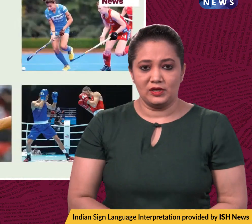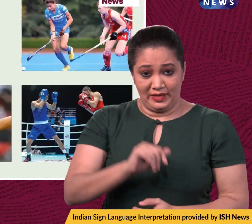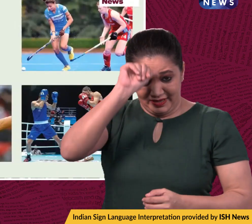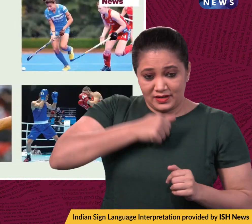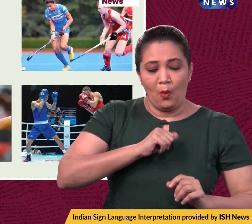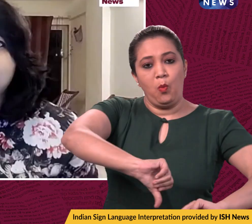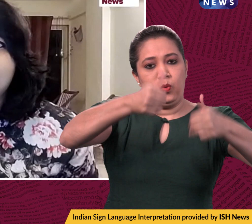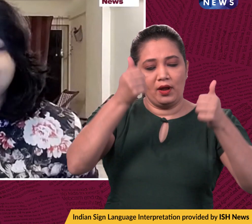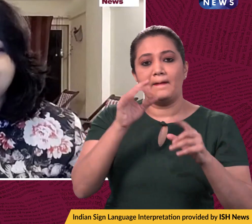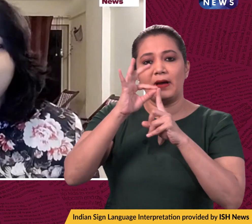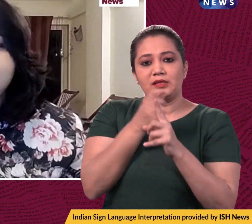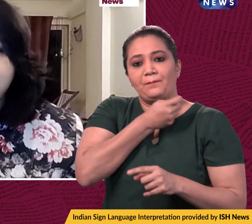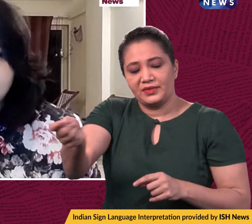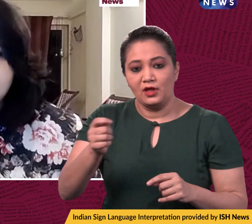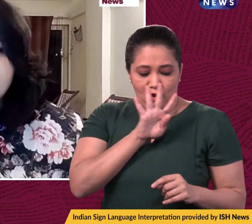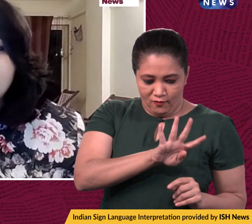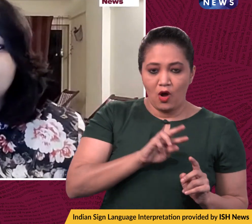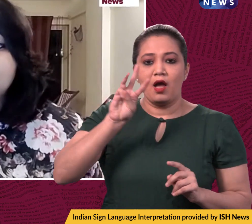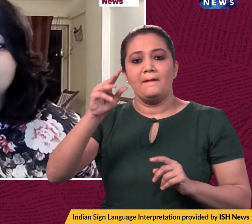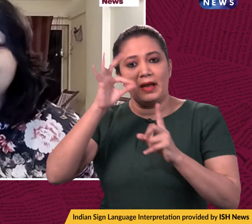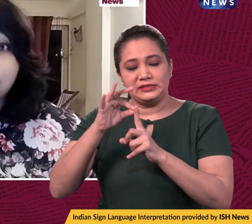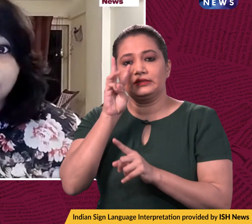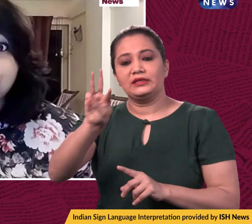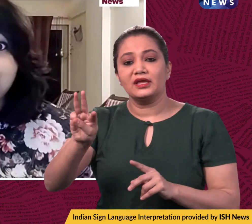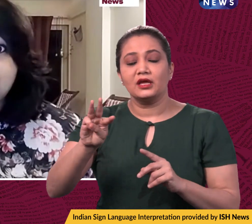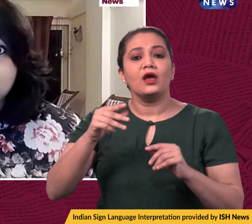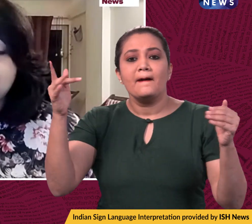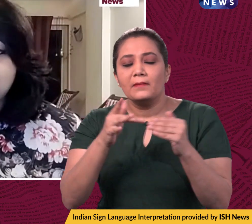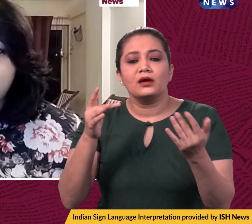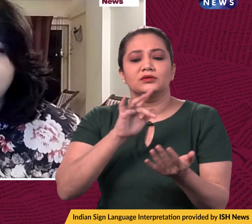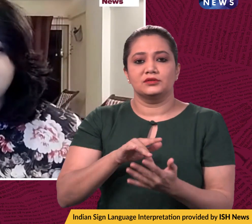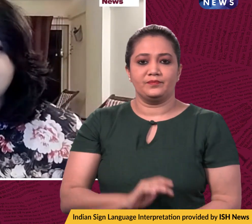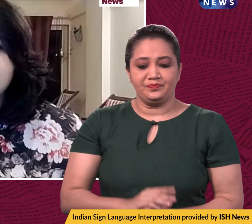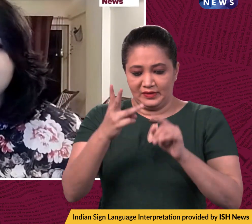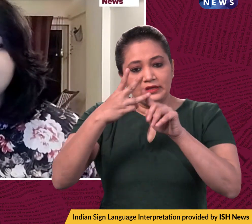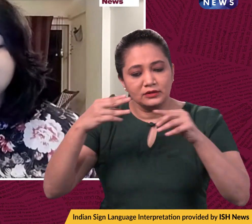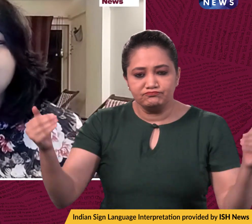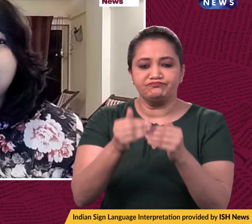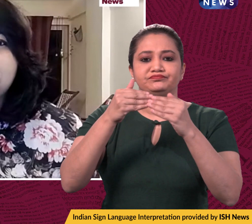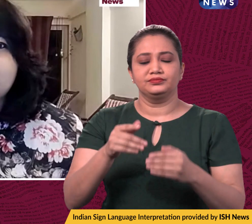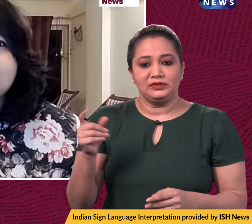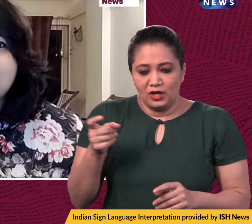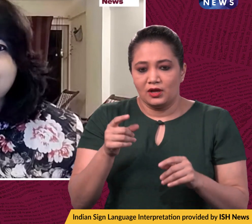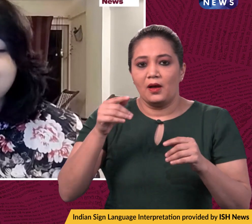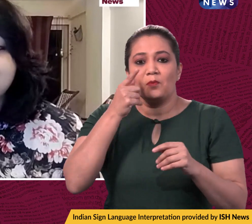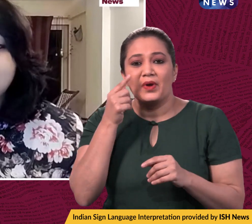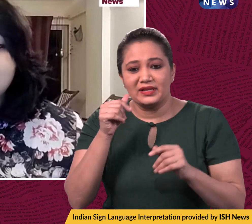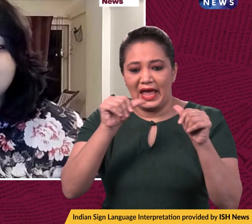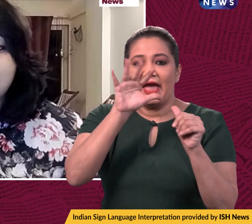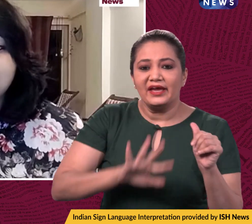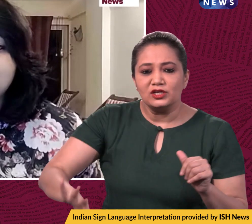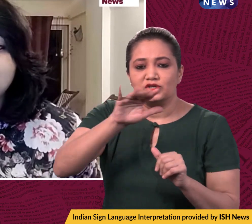India has defeated Pakistan 4-3 in the third place playoff in the 2021 Men's